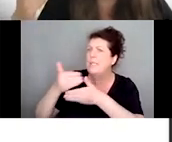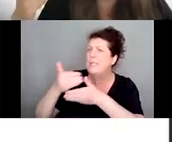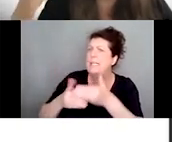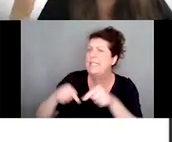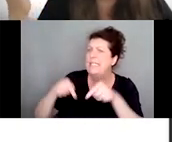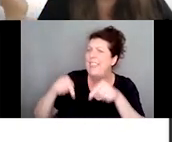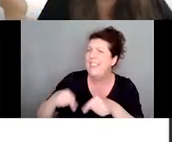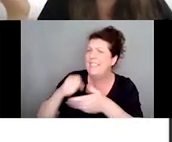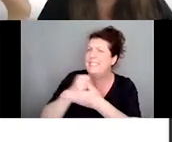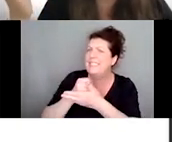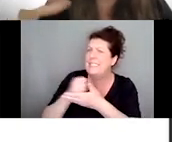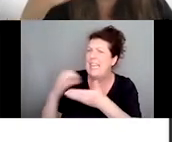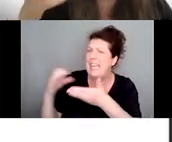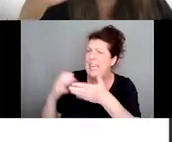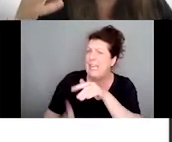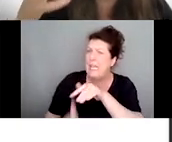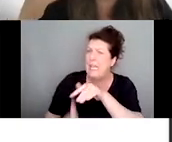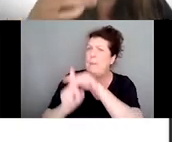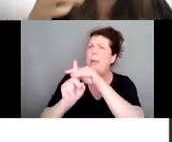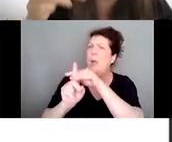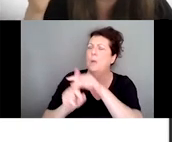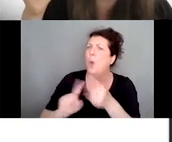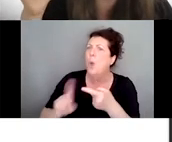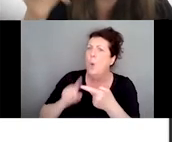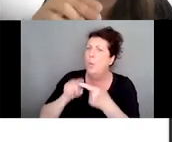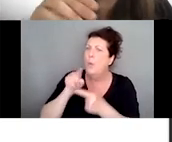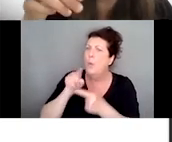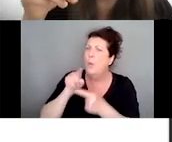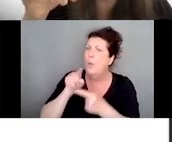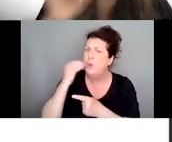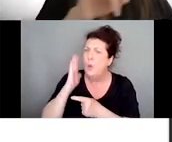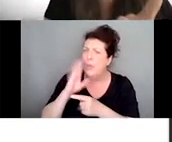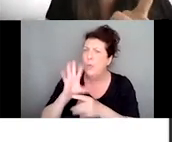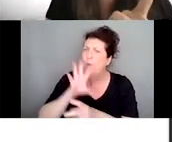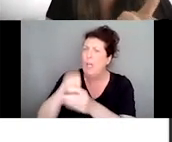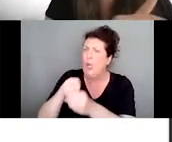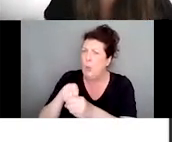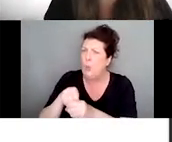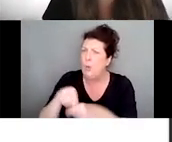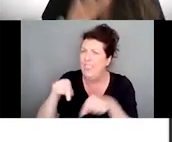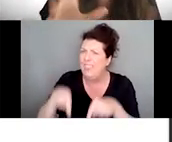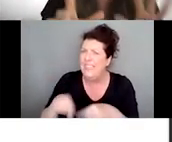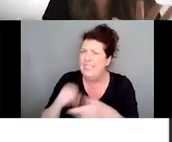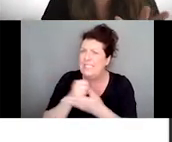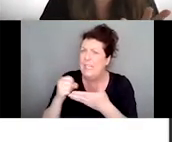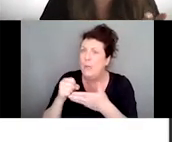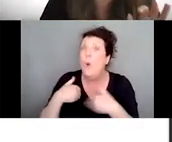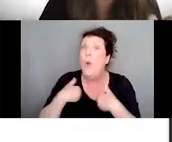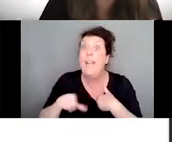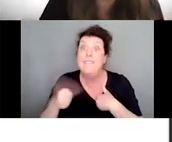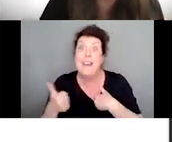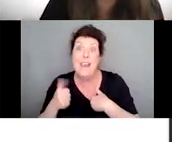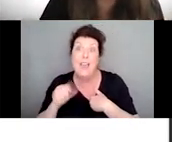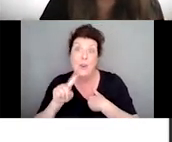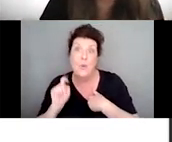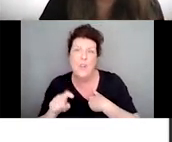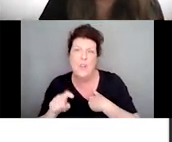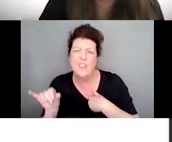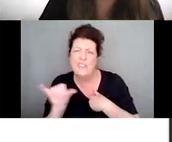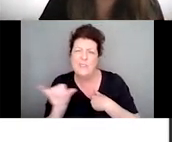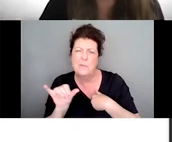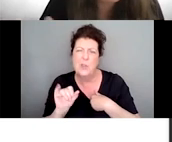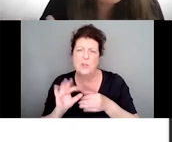this scene come about? Like, when did you know that you were going to include it? And, and, um, I have another question that kind of relates to that.